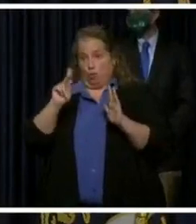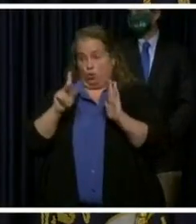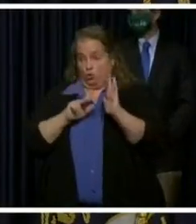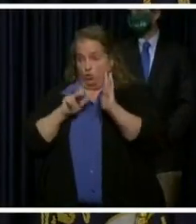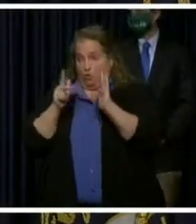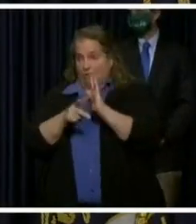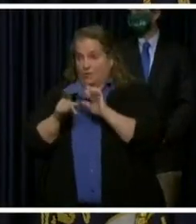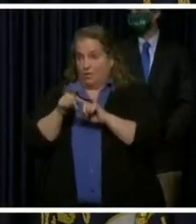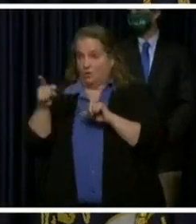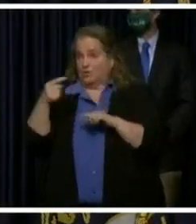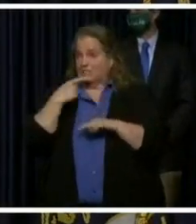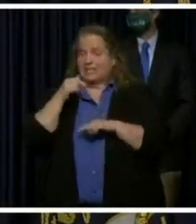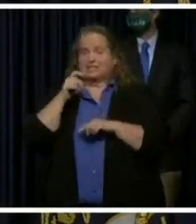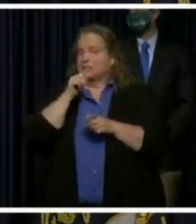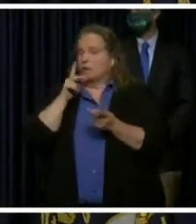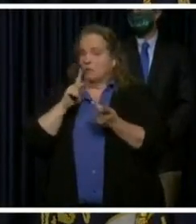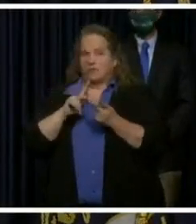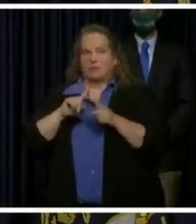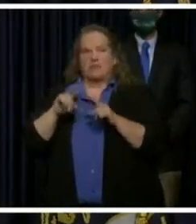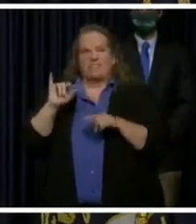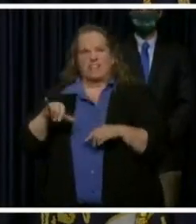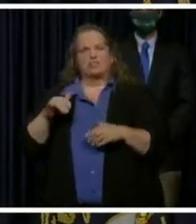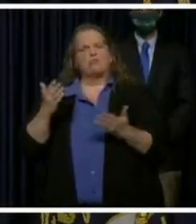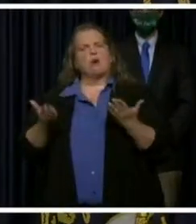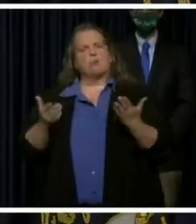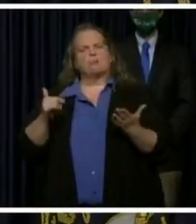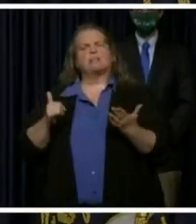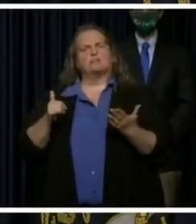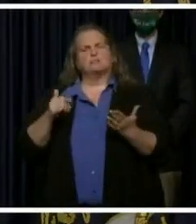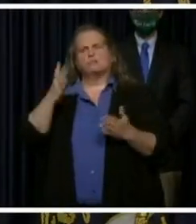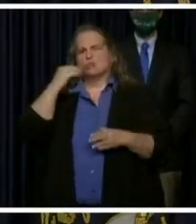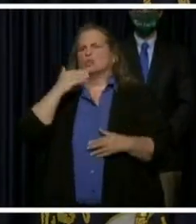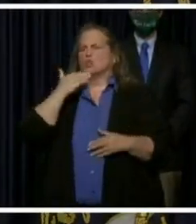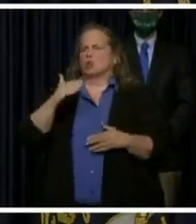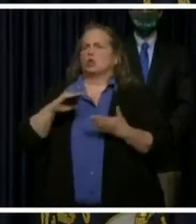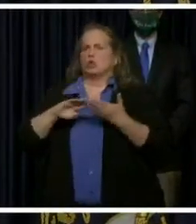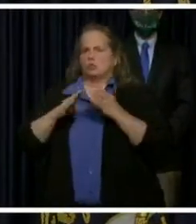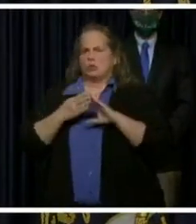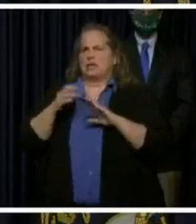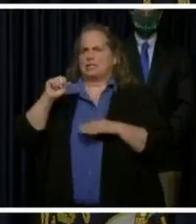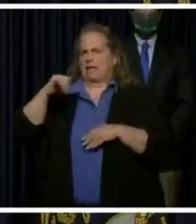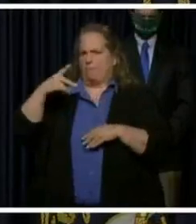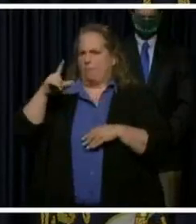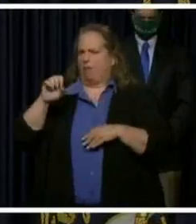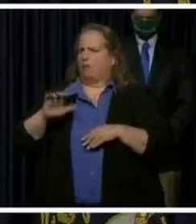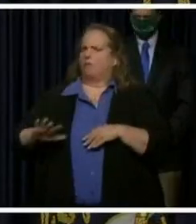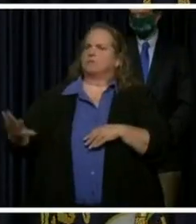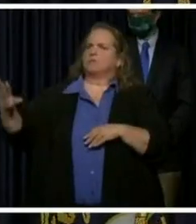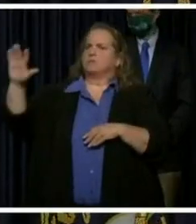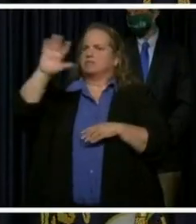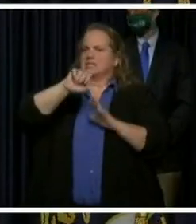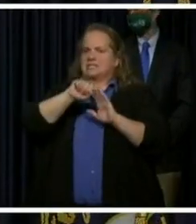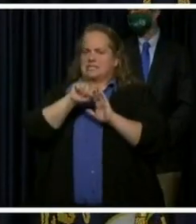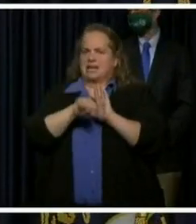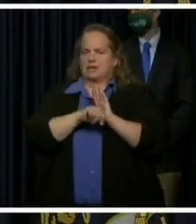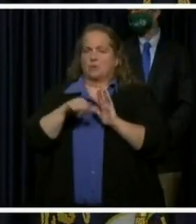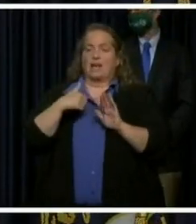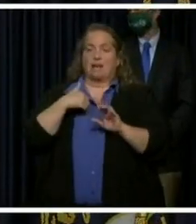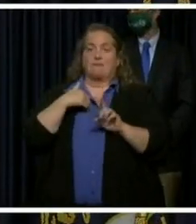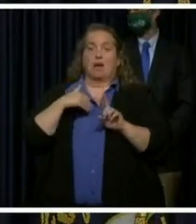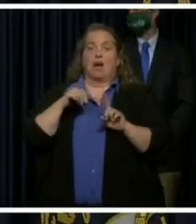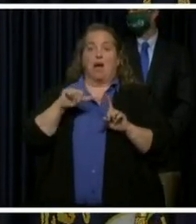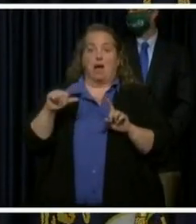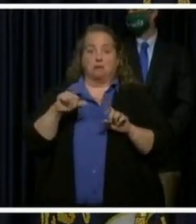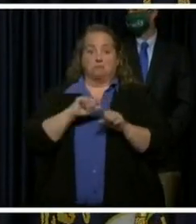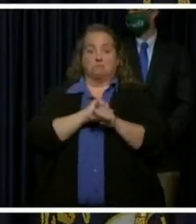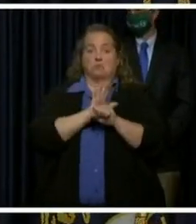said, it's not perfect, but that's probably a decent community sampling. We move around the state and go to different places, and we have a positivity rate